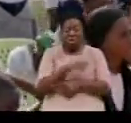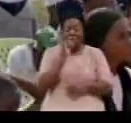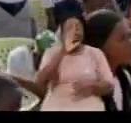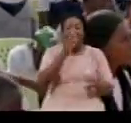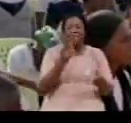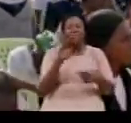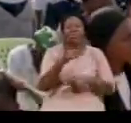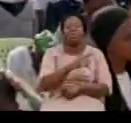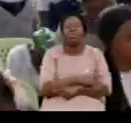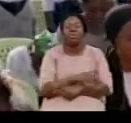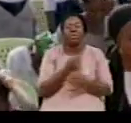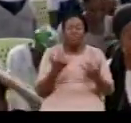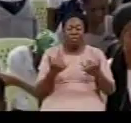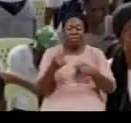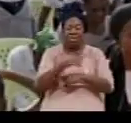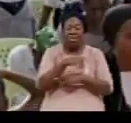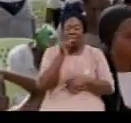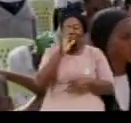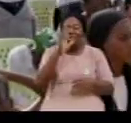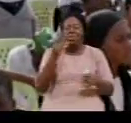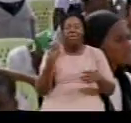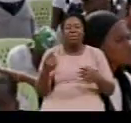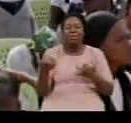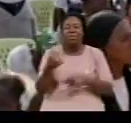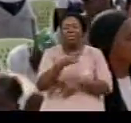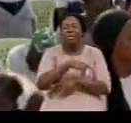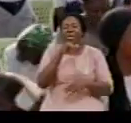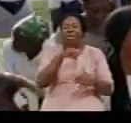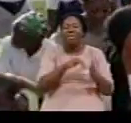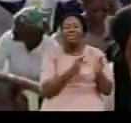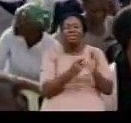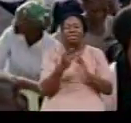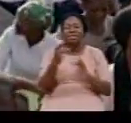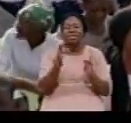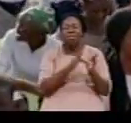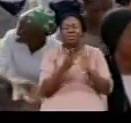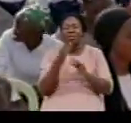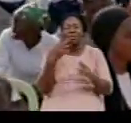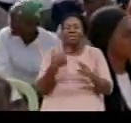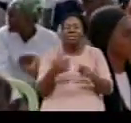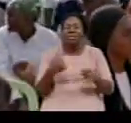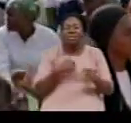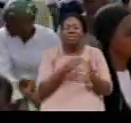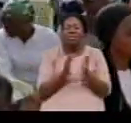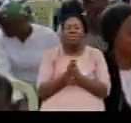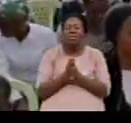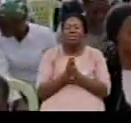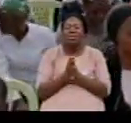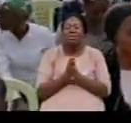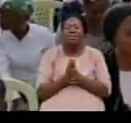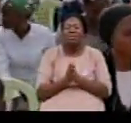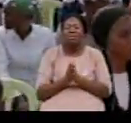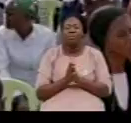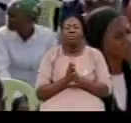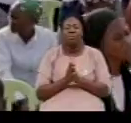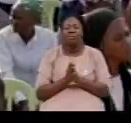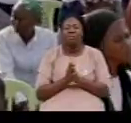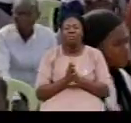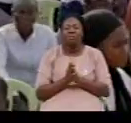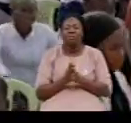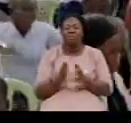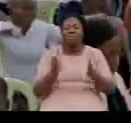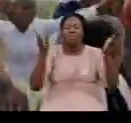day. Today is your day. In Jesus name we pray. Amen. Lift up your two